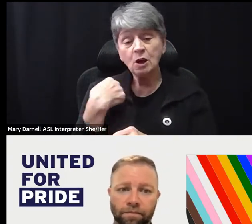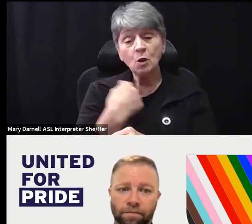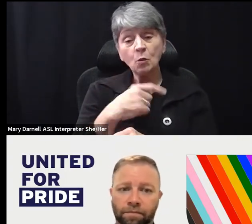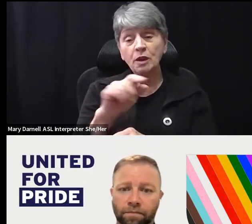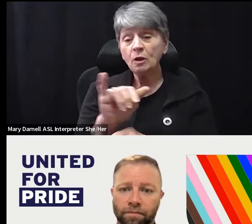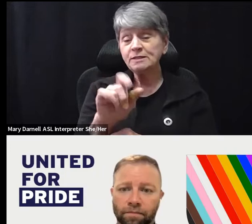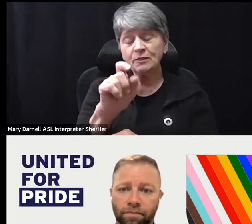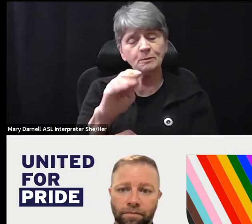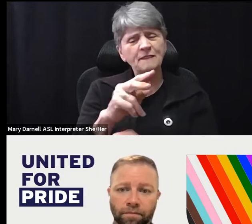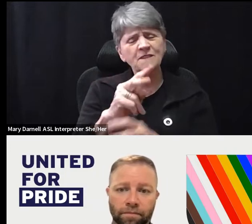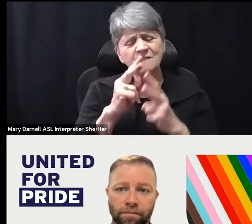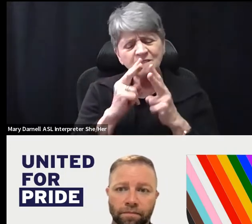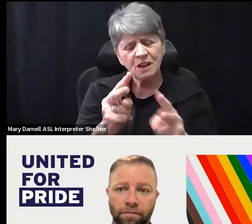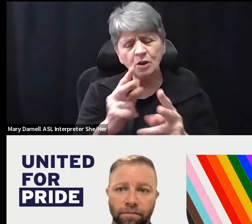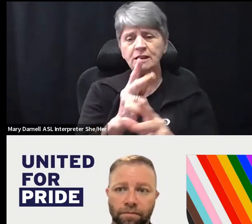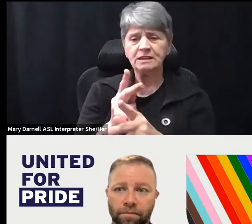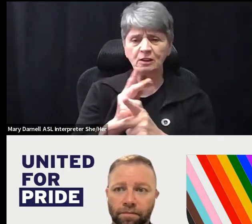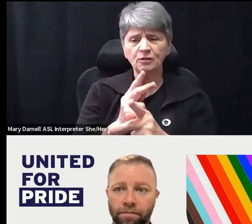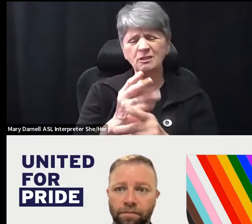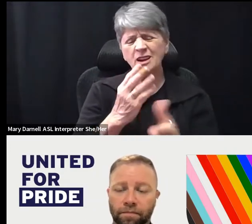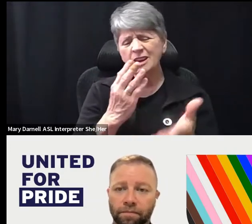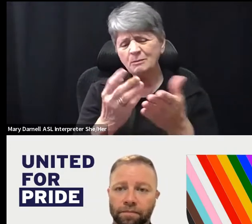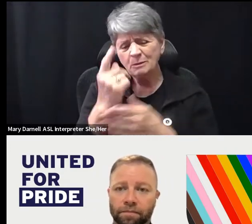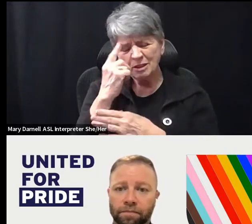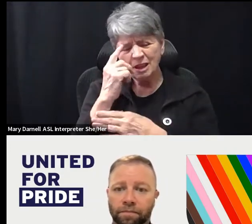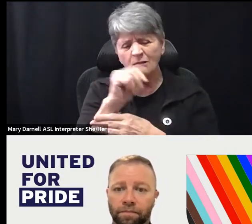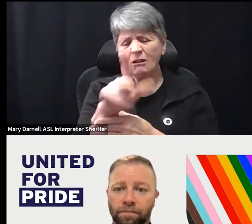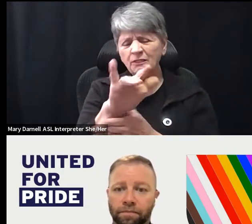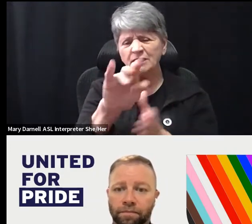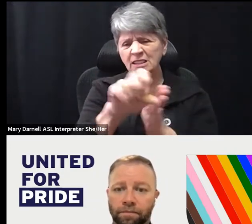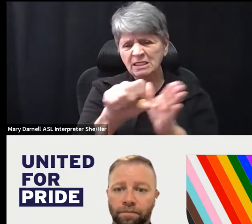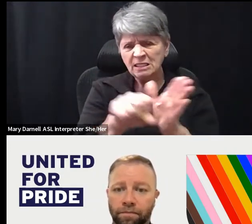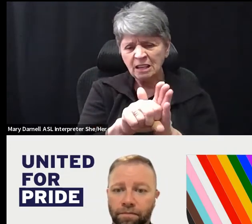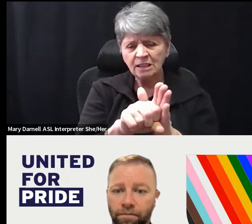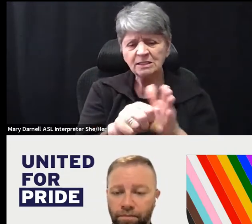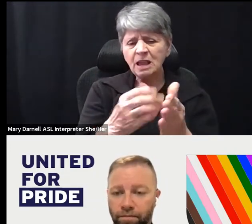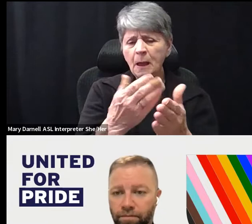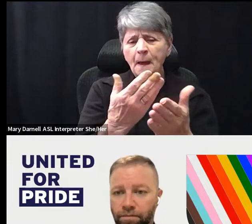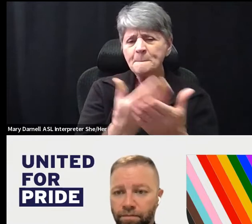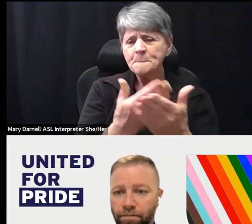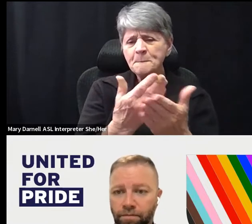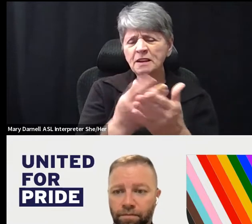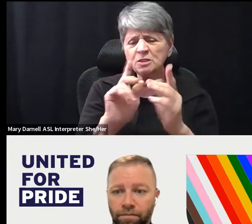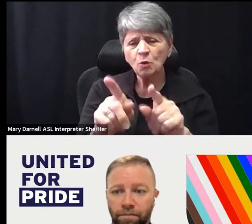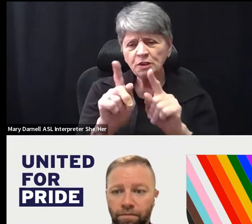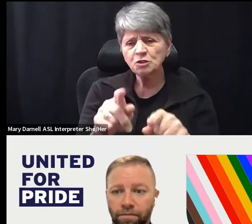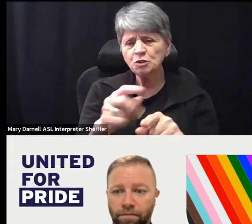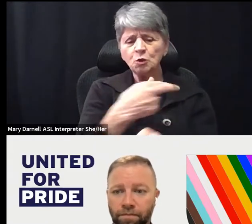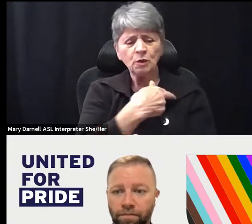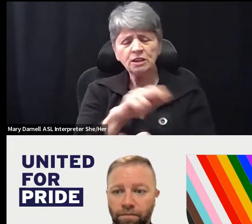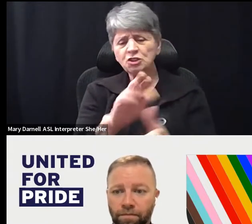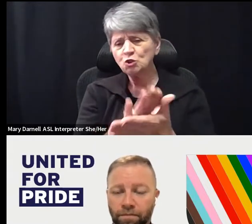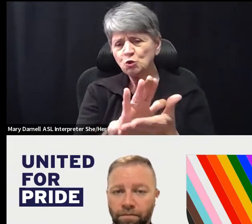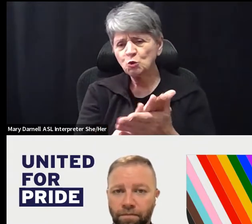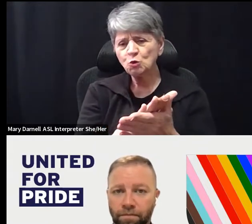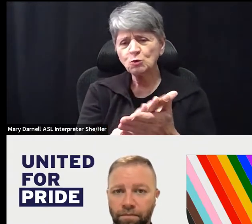know, you might be thinking, well, you know, all these states have money's going to religious schools through vouchers anyway.